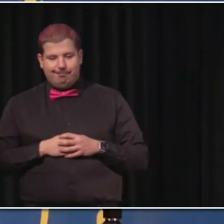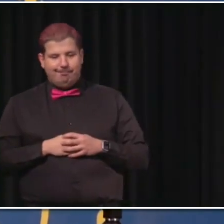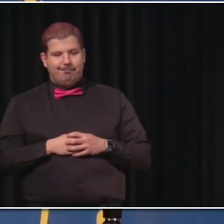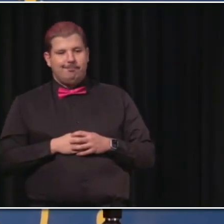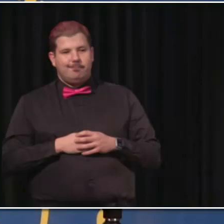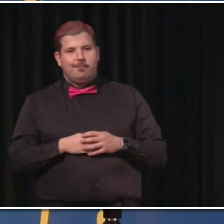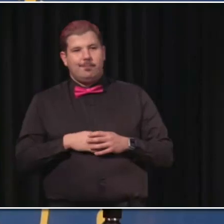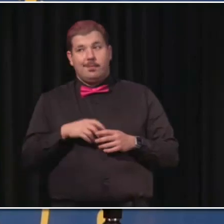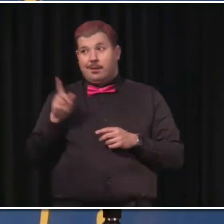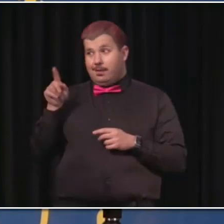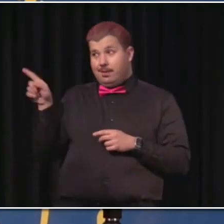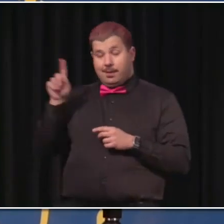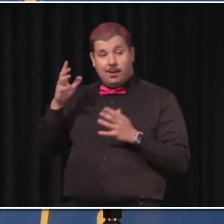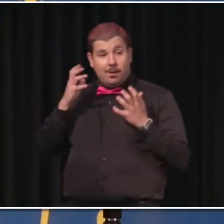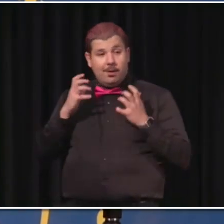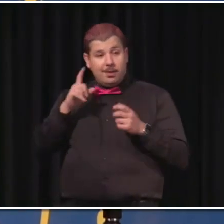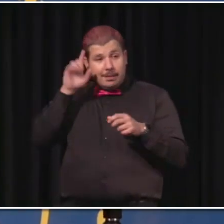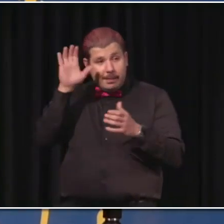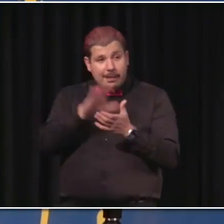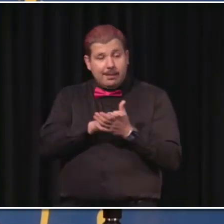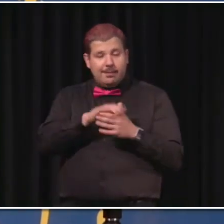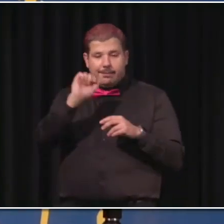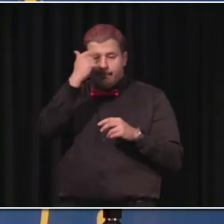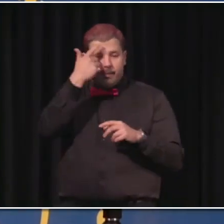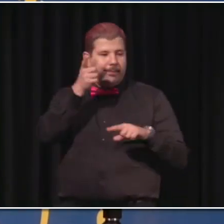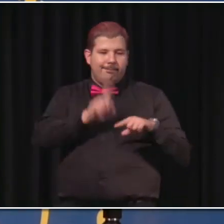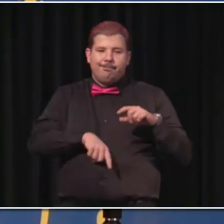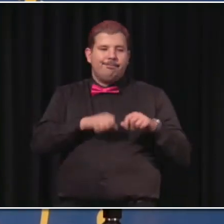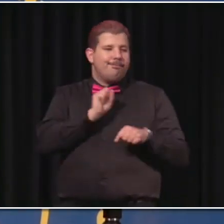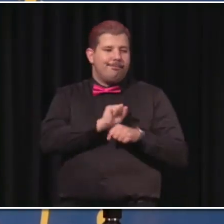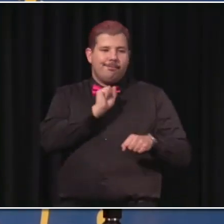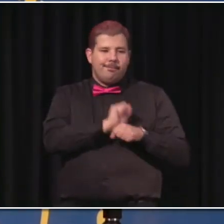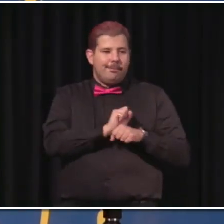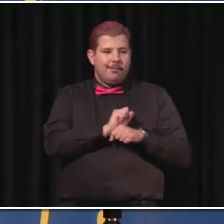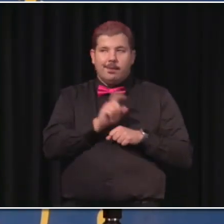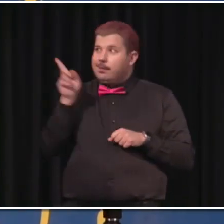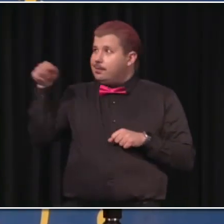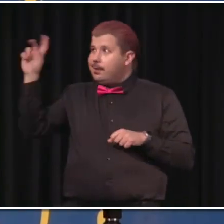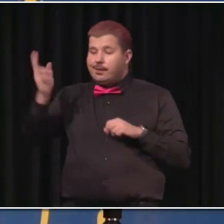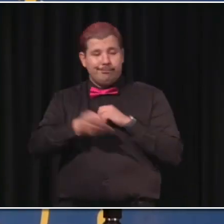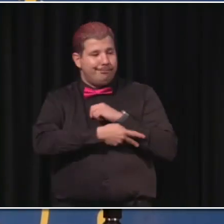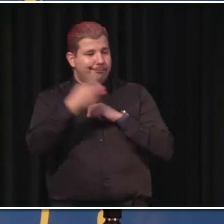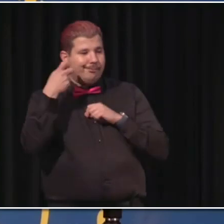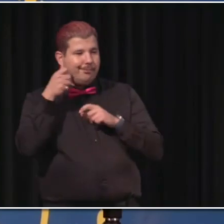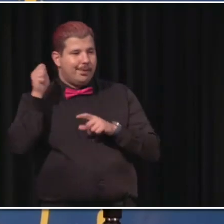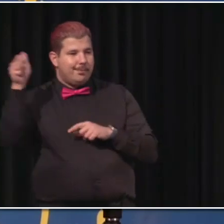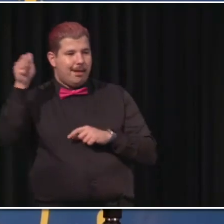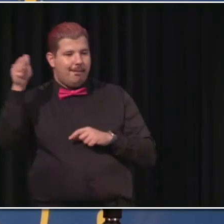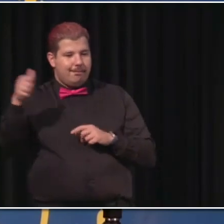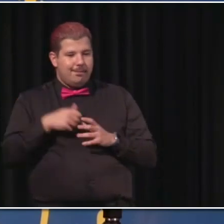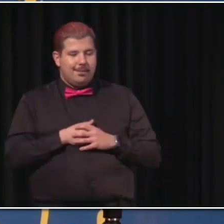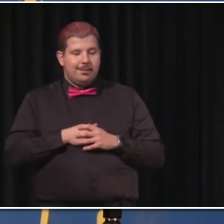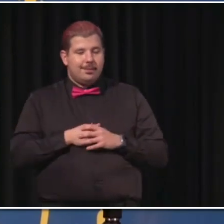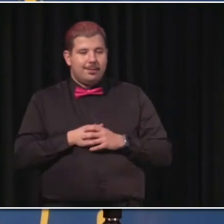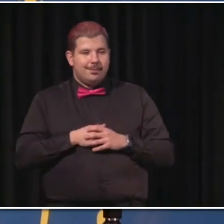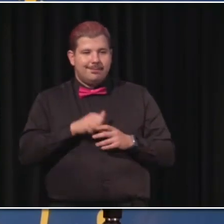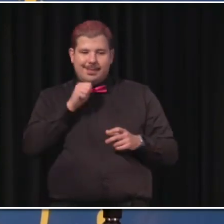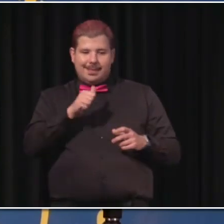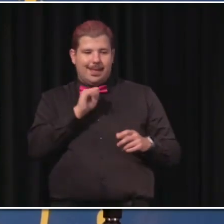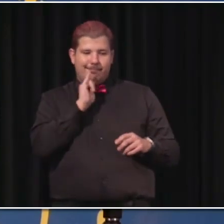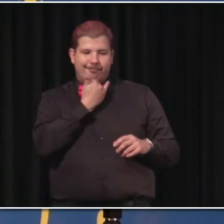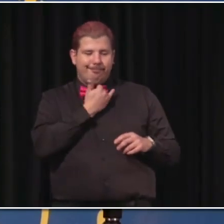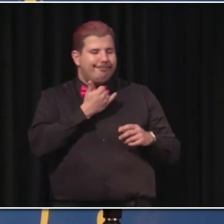They want us to believe that government can't work, so they can take it for themselves. It's not